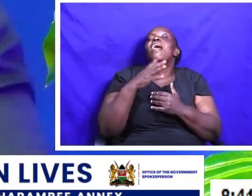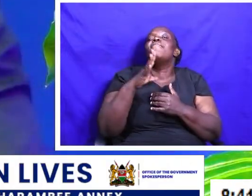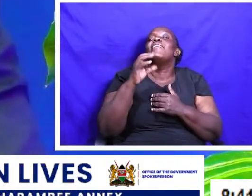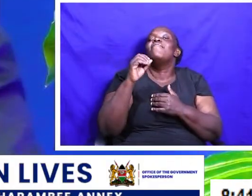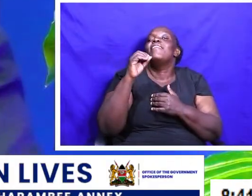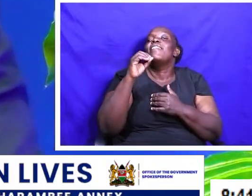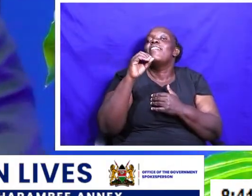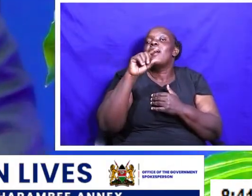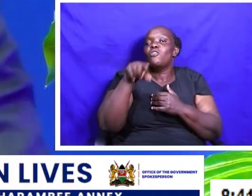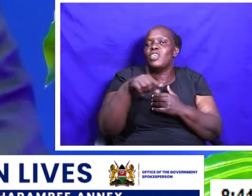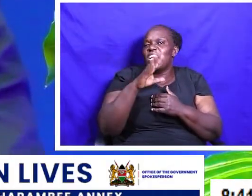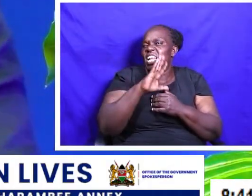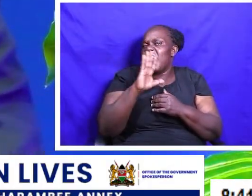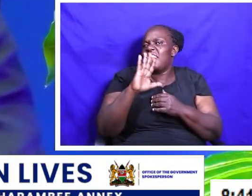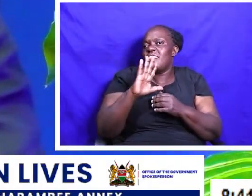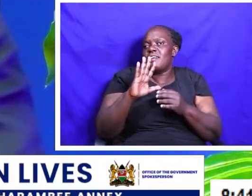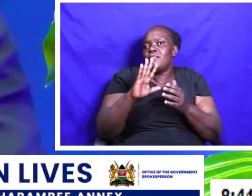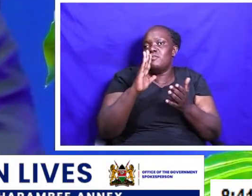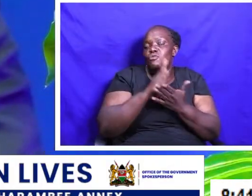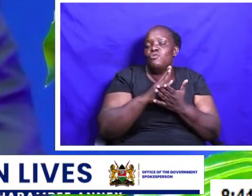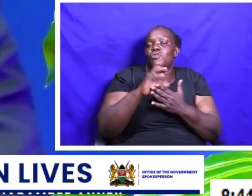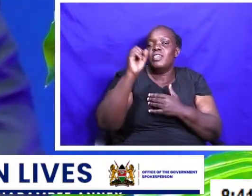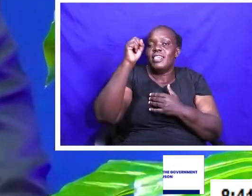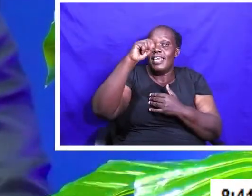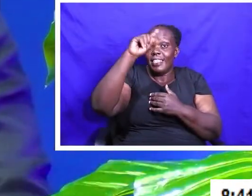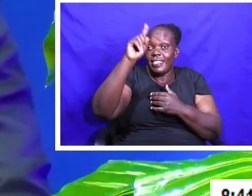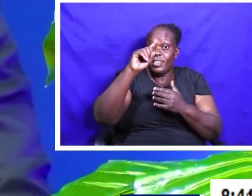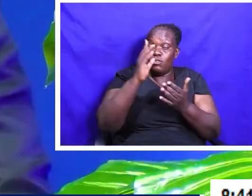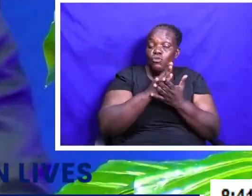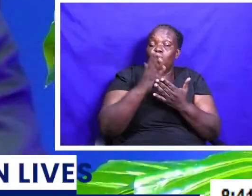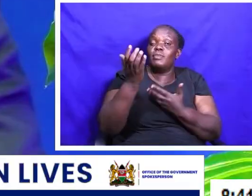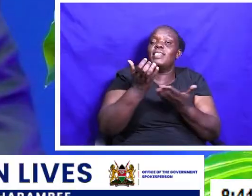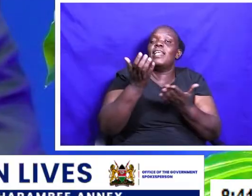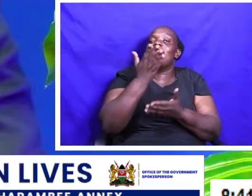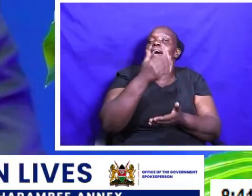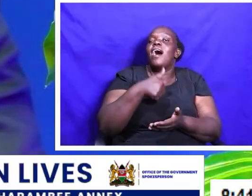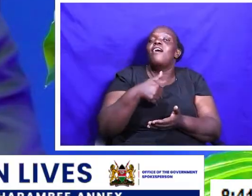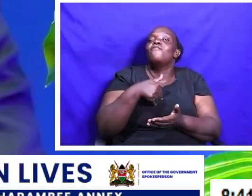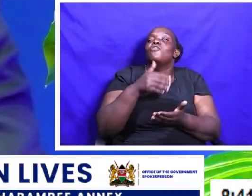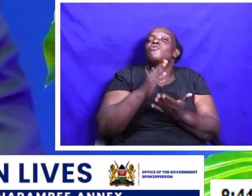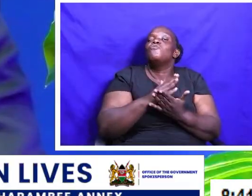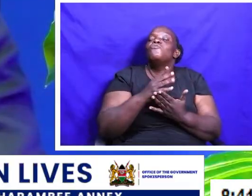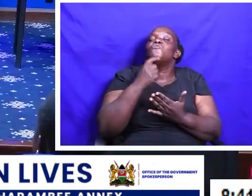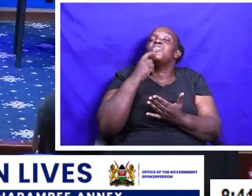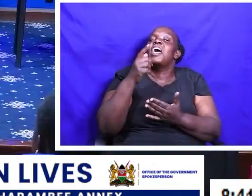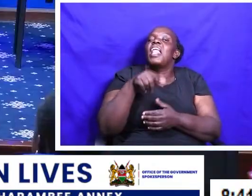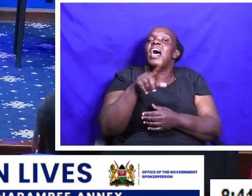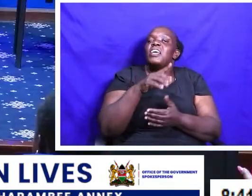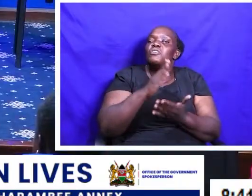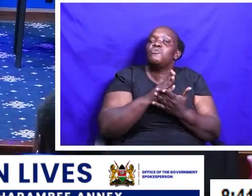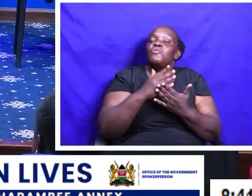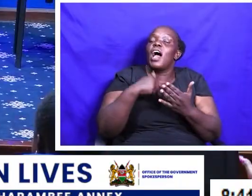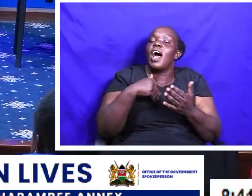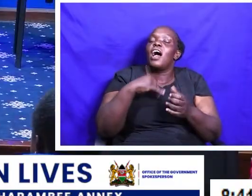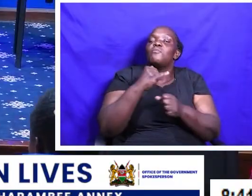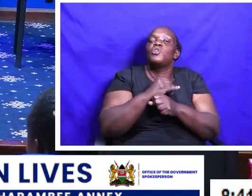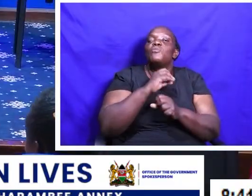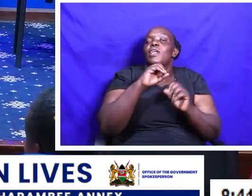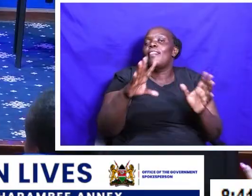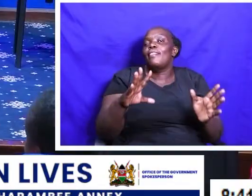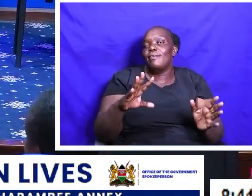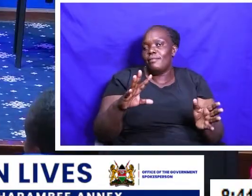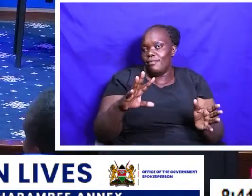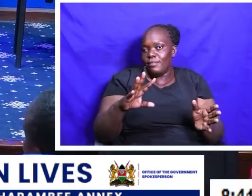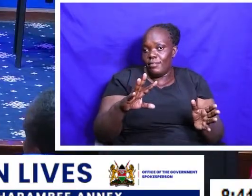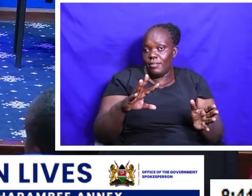5,000. Yes. Wow. And Mnasikia majenzi vile kuna biashara hapo na mnangedhi hapa msema hakuna kazi.